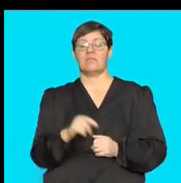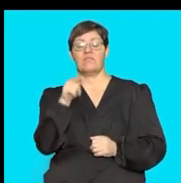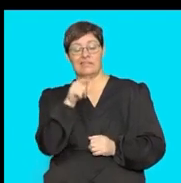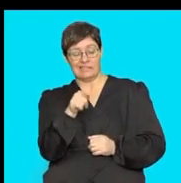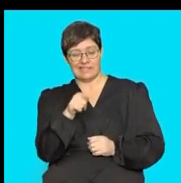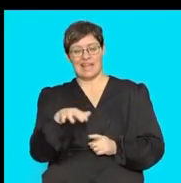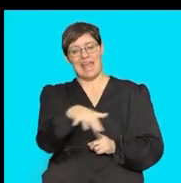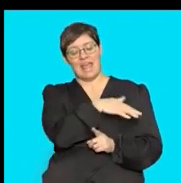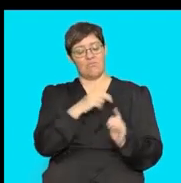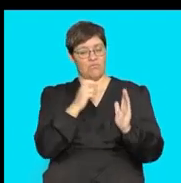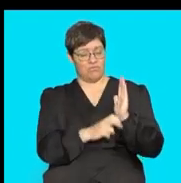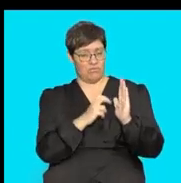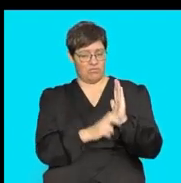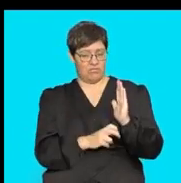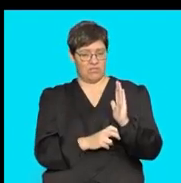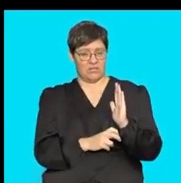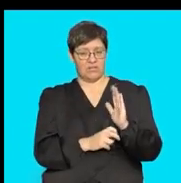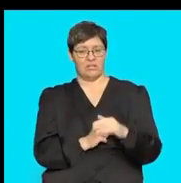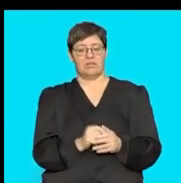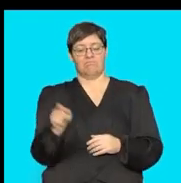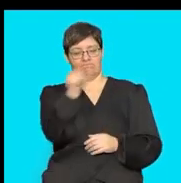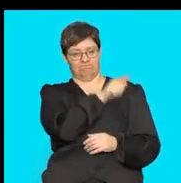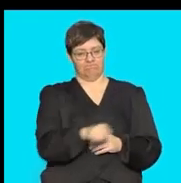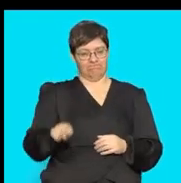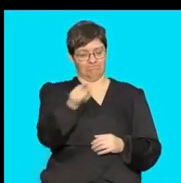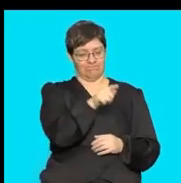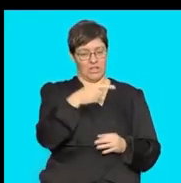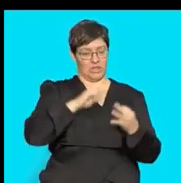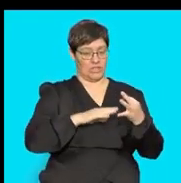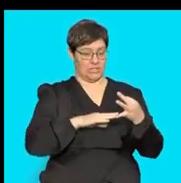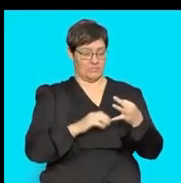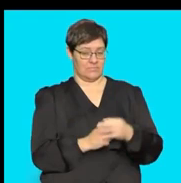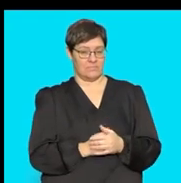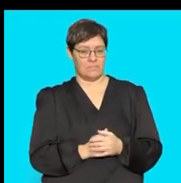the version of the area rule we're going to use now is that version.